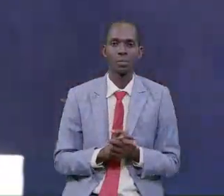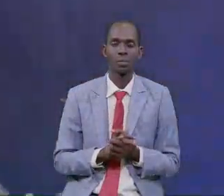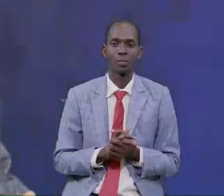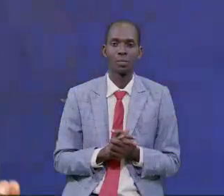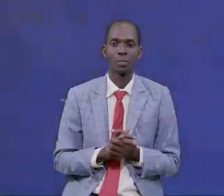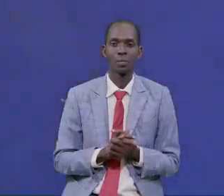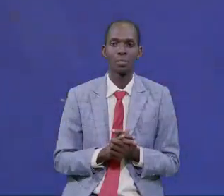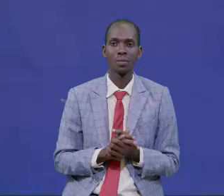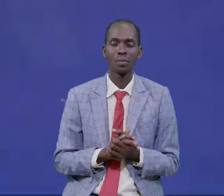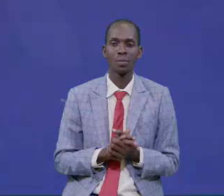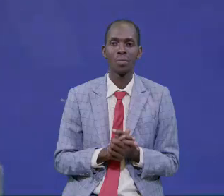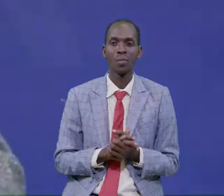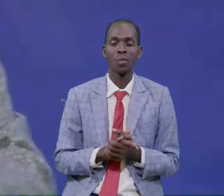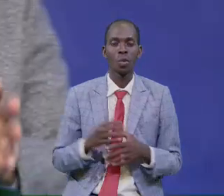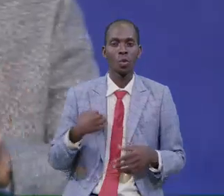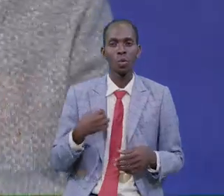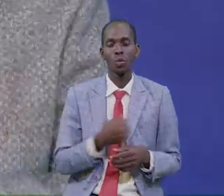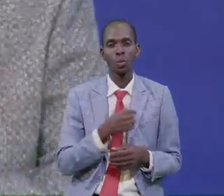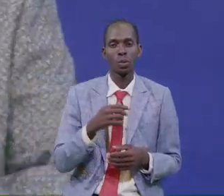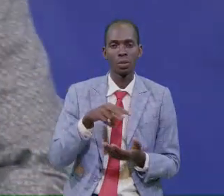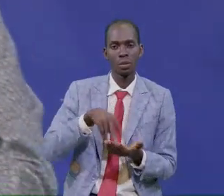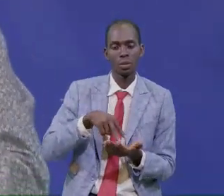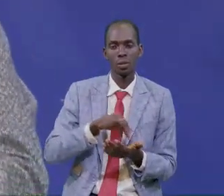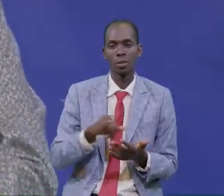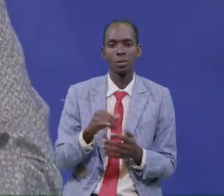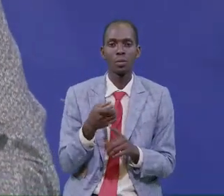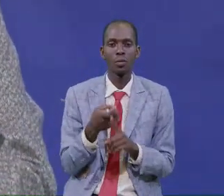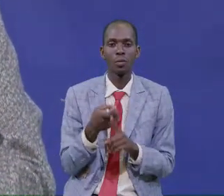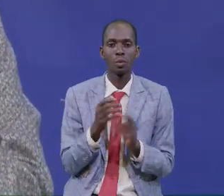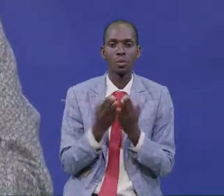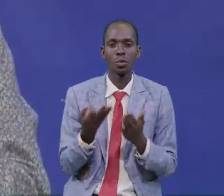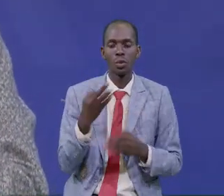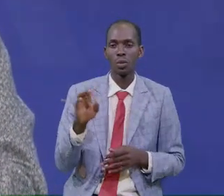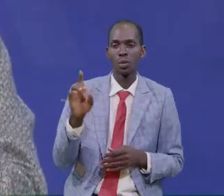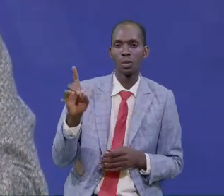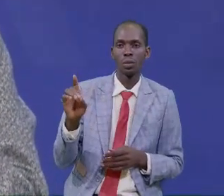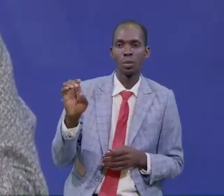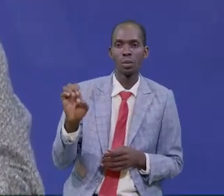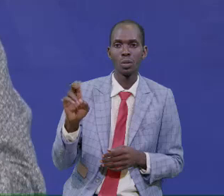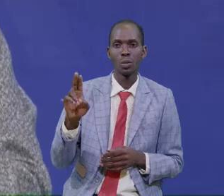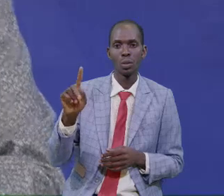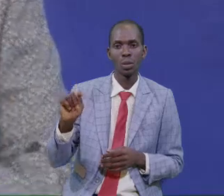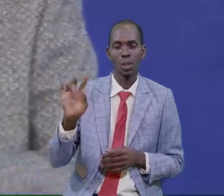We're reading from Deuteronomy chapter 7. Reading from verse 12.